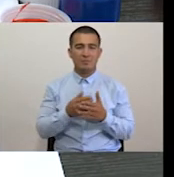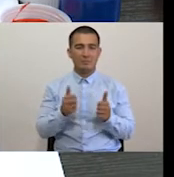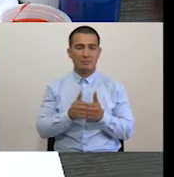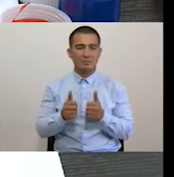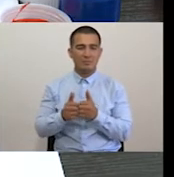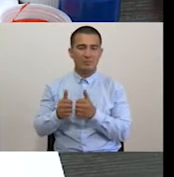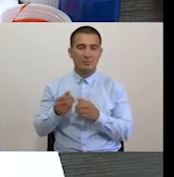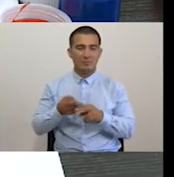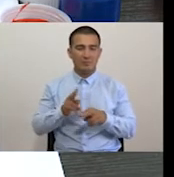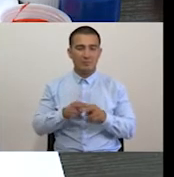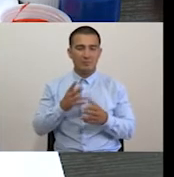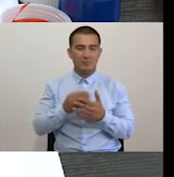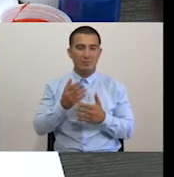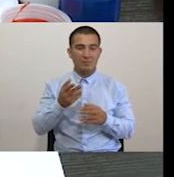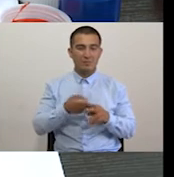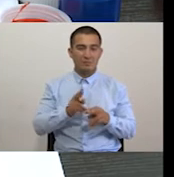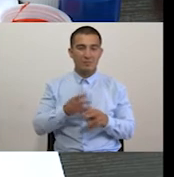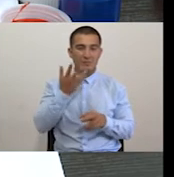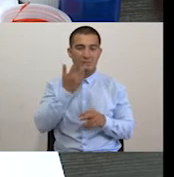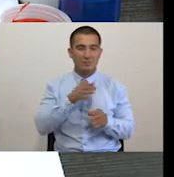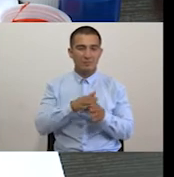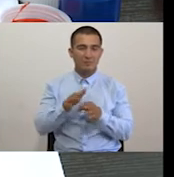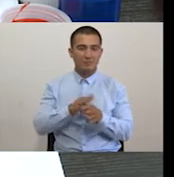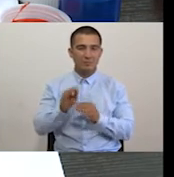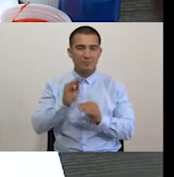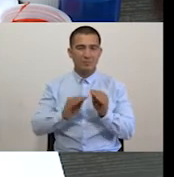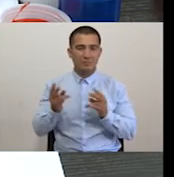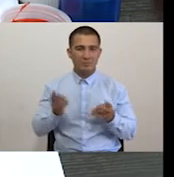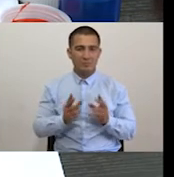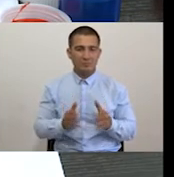oralarini ana shu rangda to'ldirib chiqamiz.